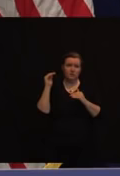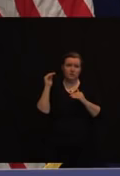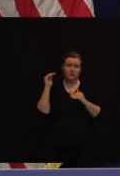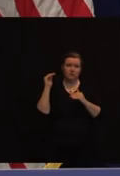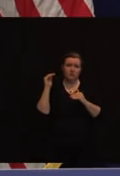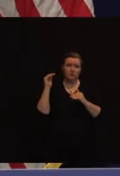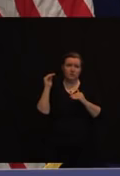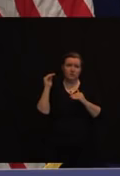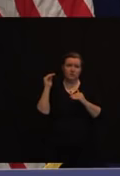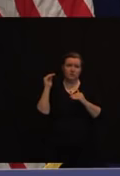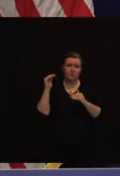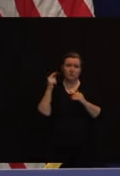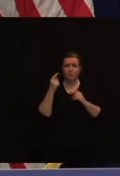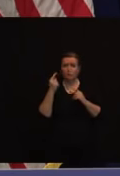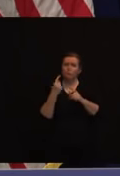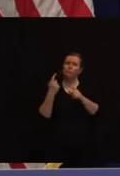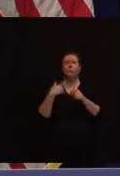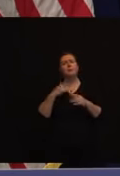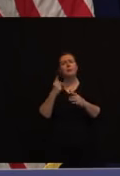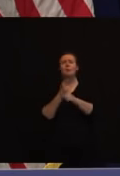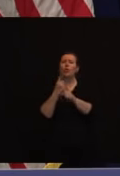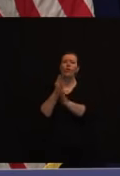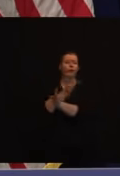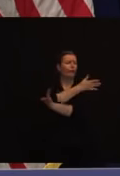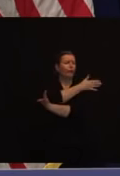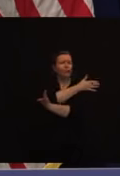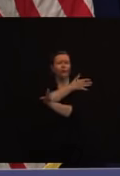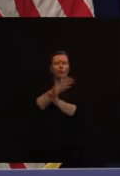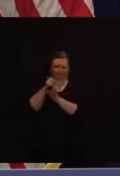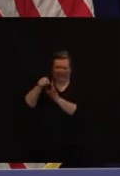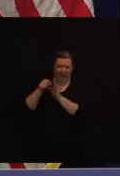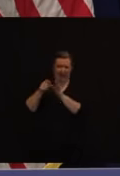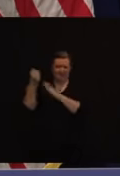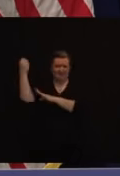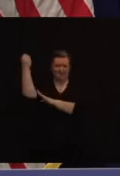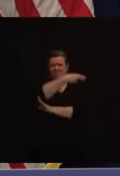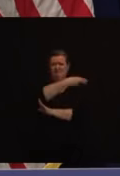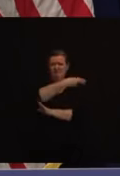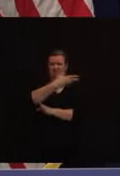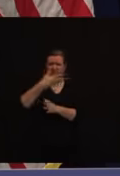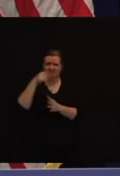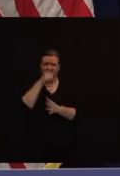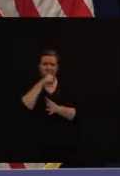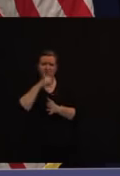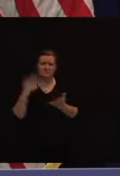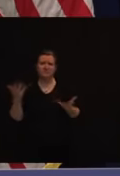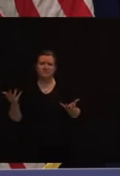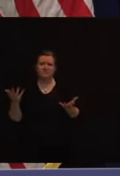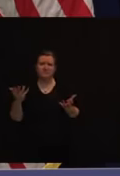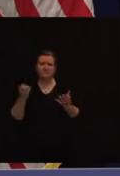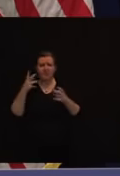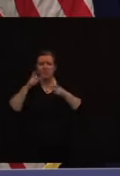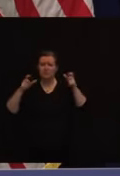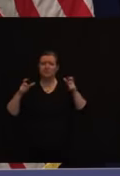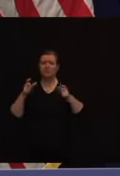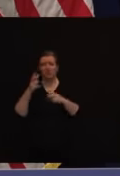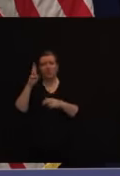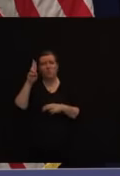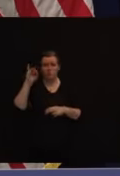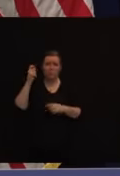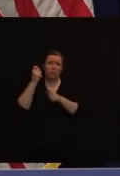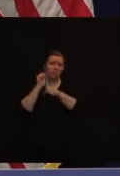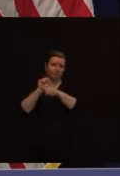recession. 622,000 are actively collecting unemployment. These claimants are receiving both the state